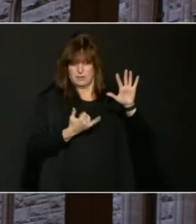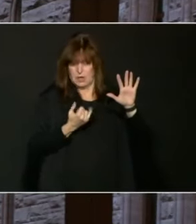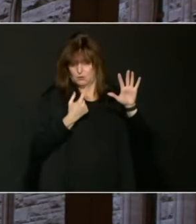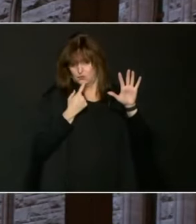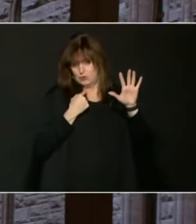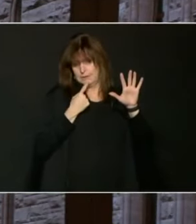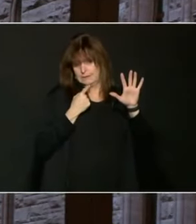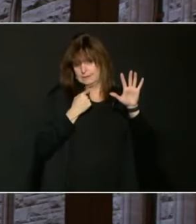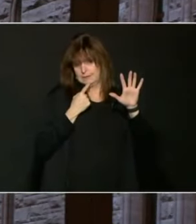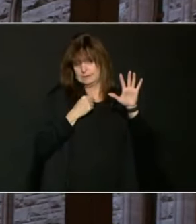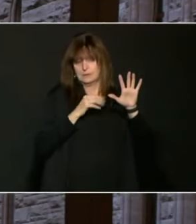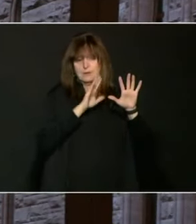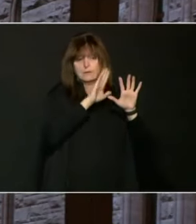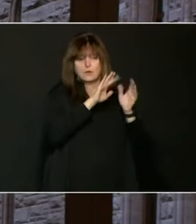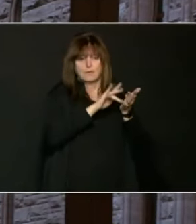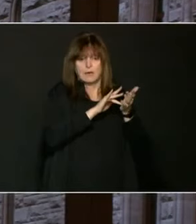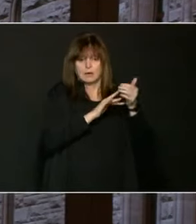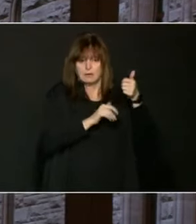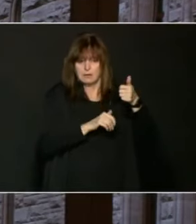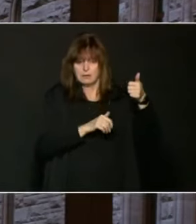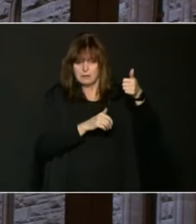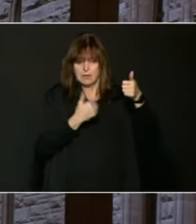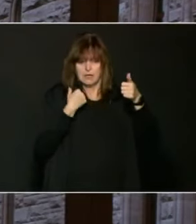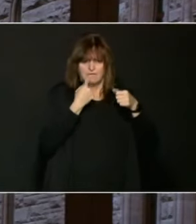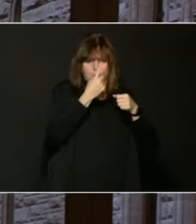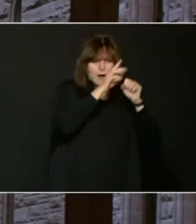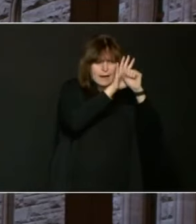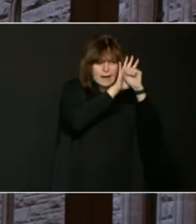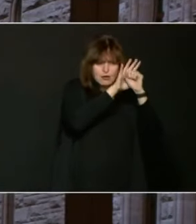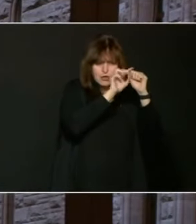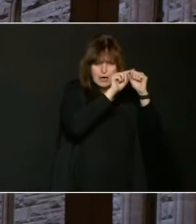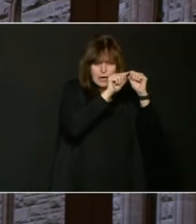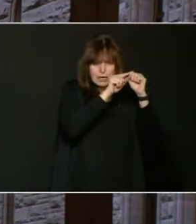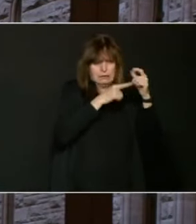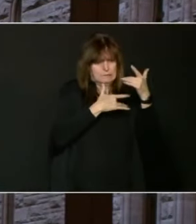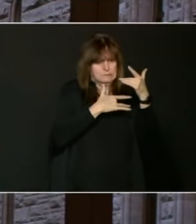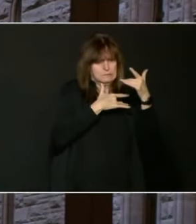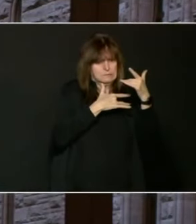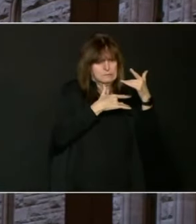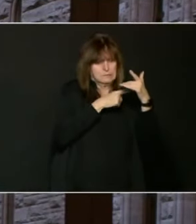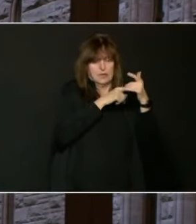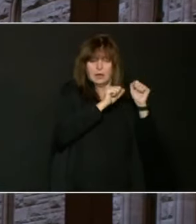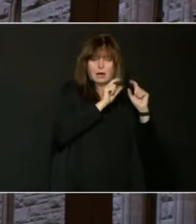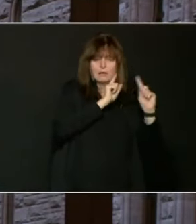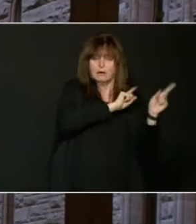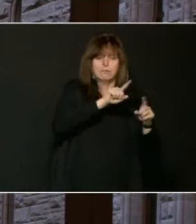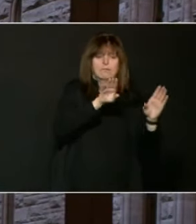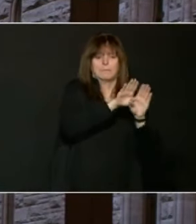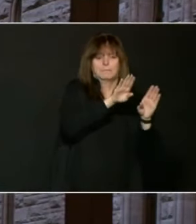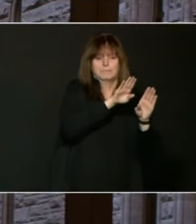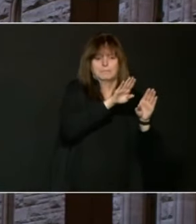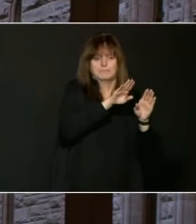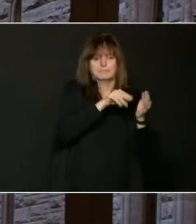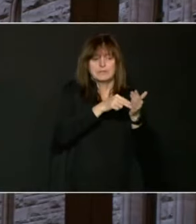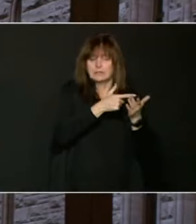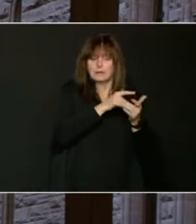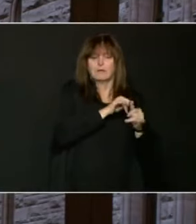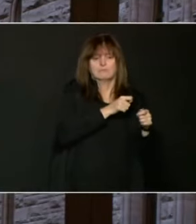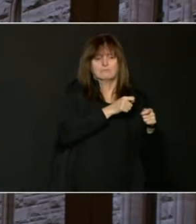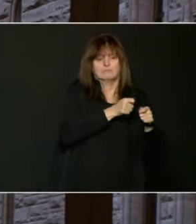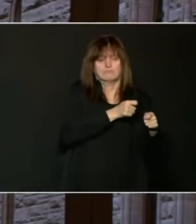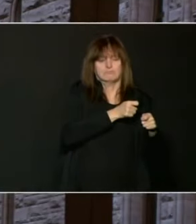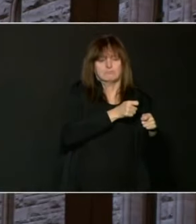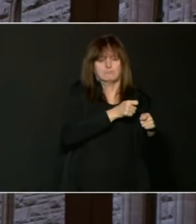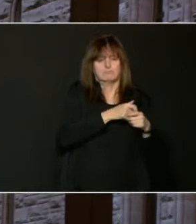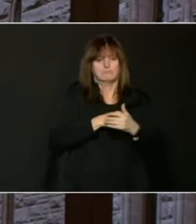has a certain sector or area that's concerning to write a Section 22 to limit that exposure if it seems to be lacking